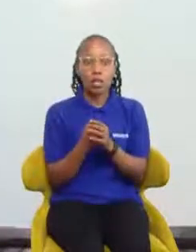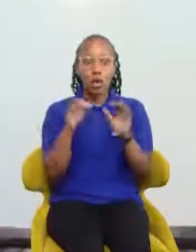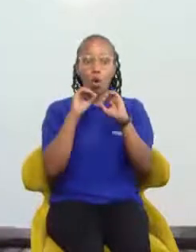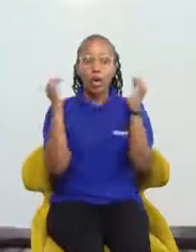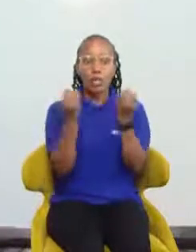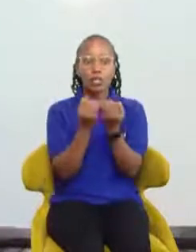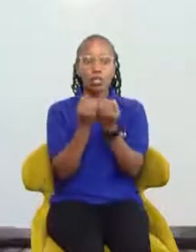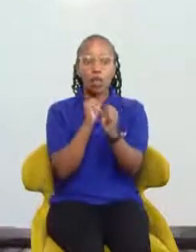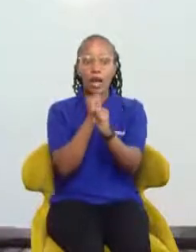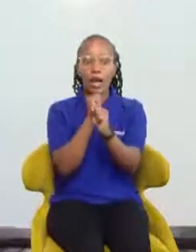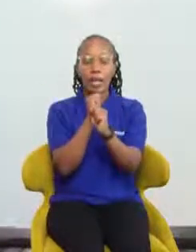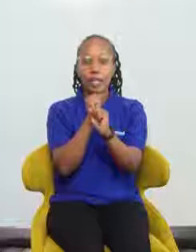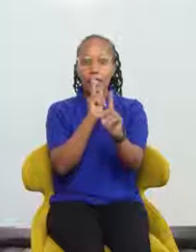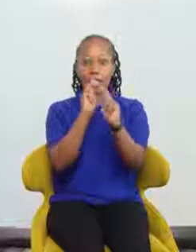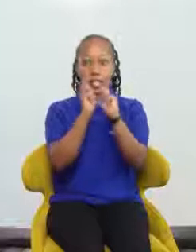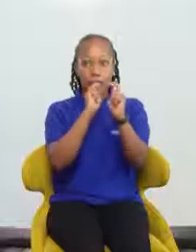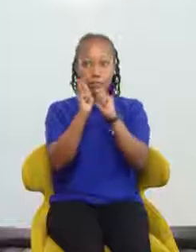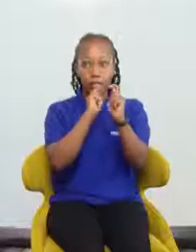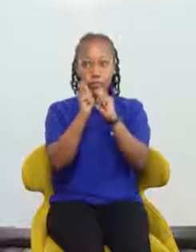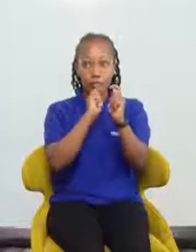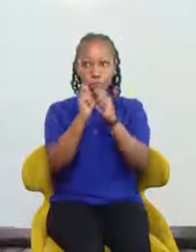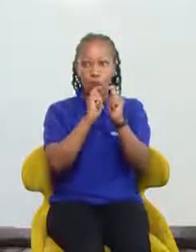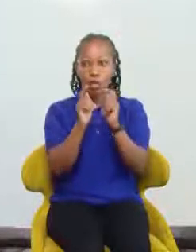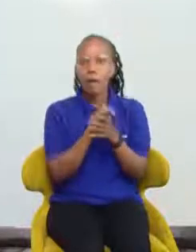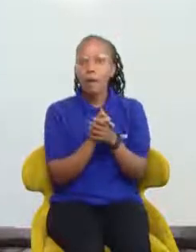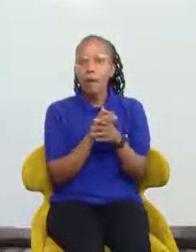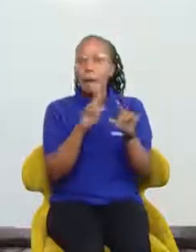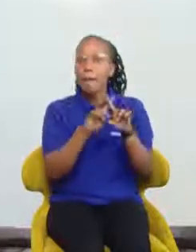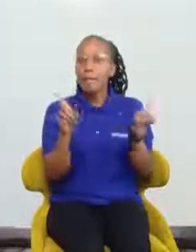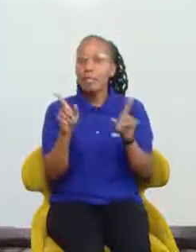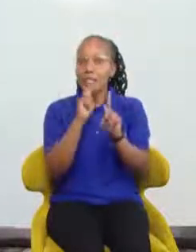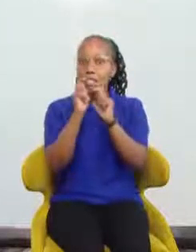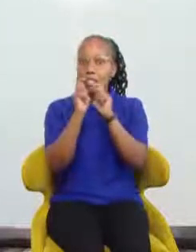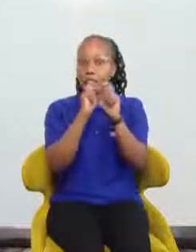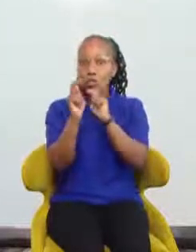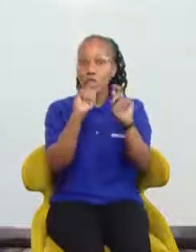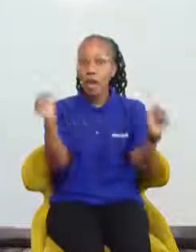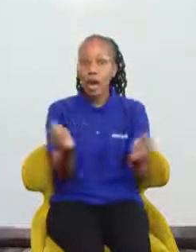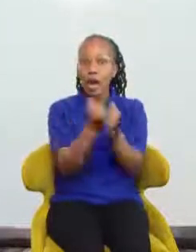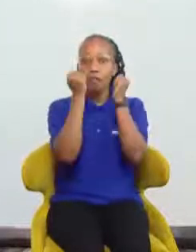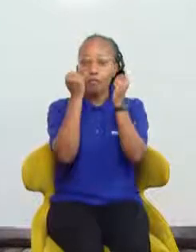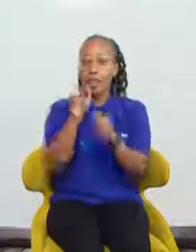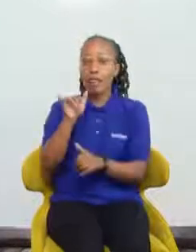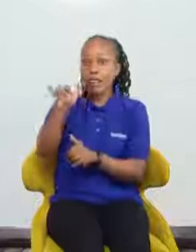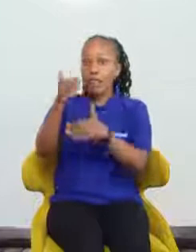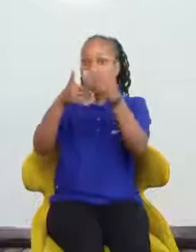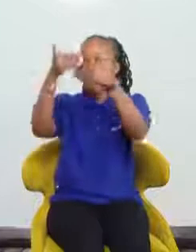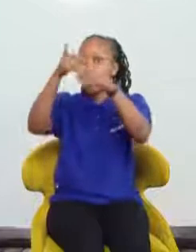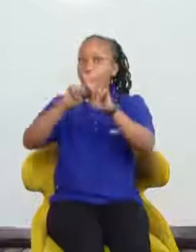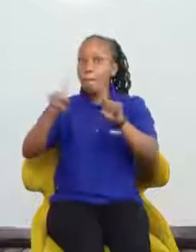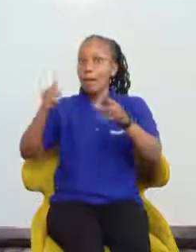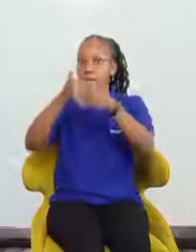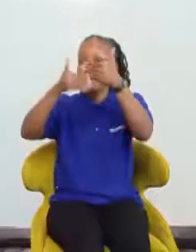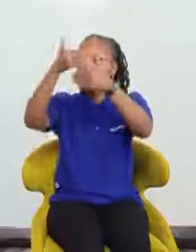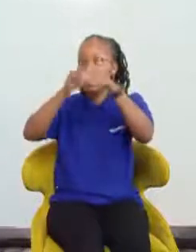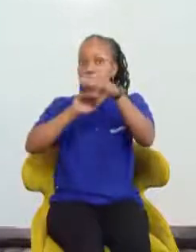interviews right in front of the reception, but interviews were happening in the second floor of that building. But the building did not have an